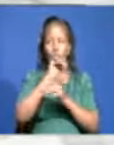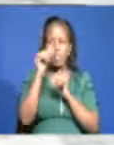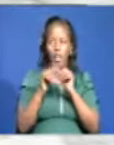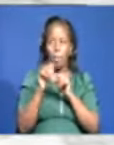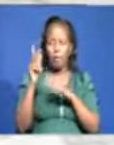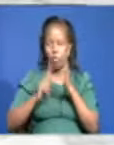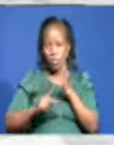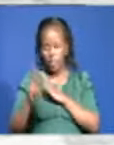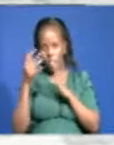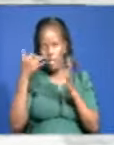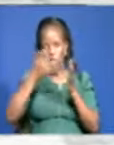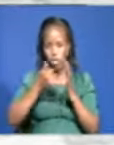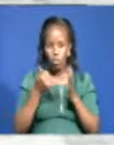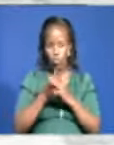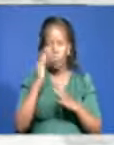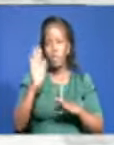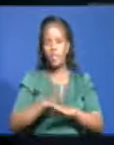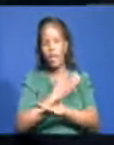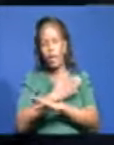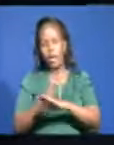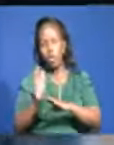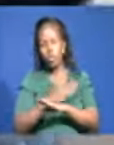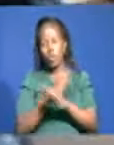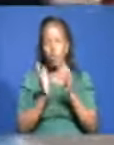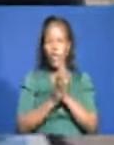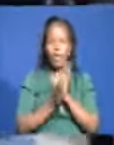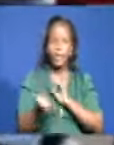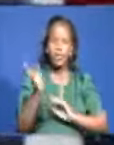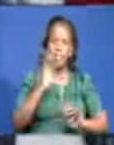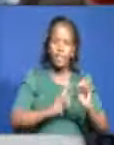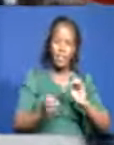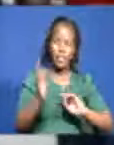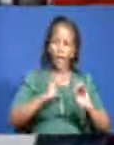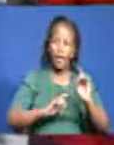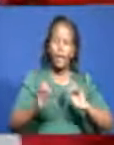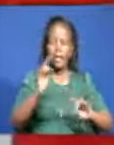and dance session. On the last day of